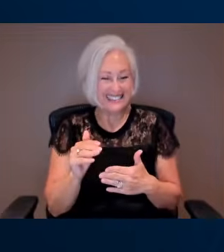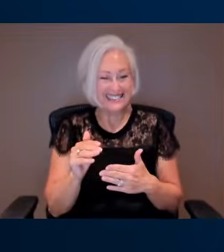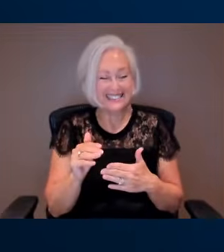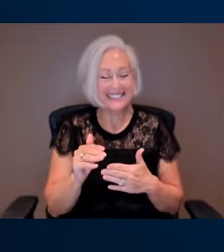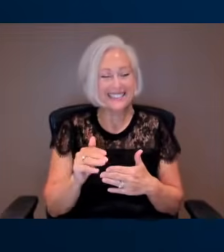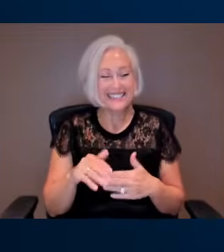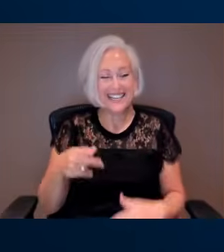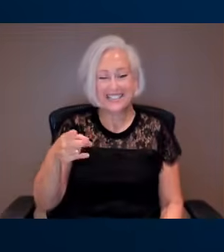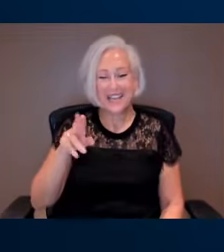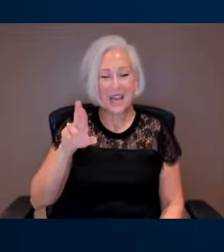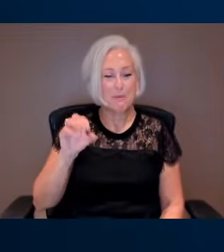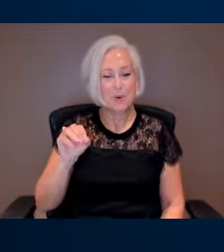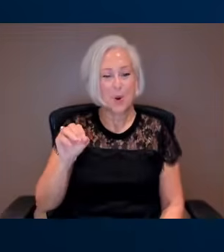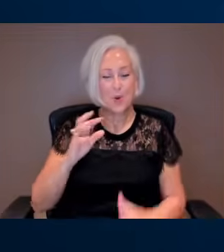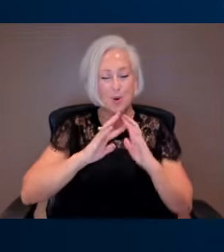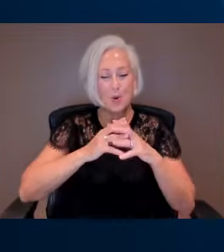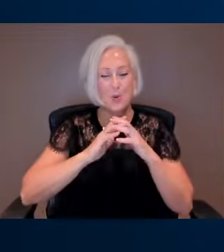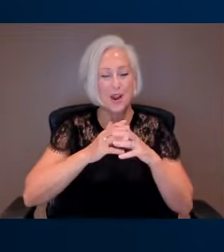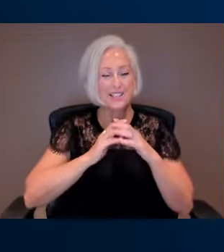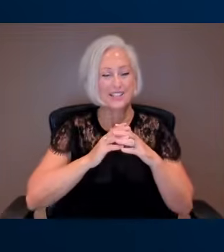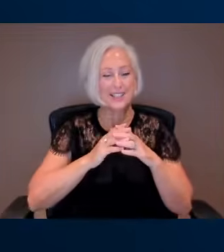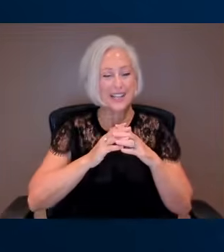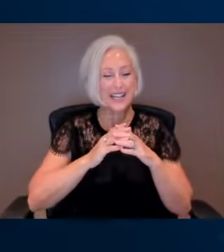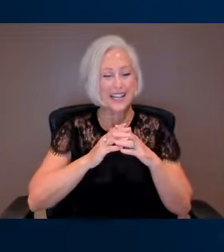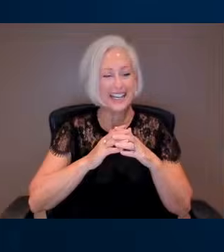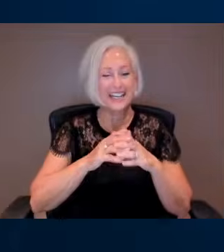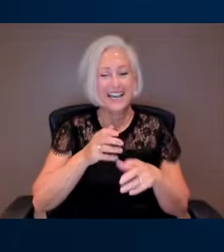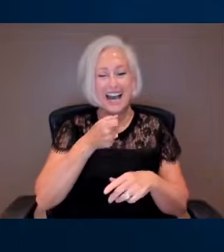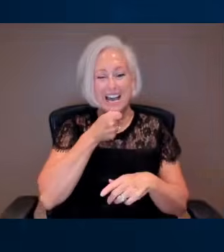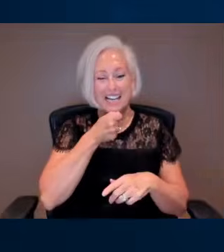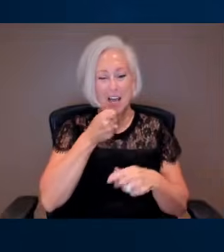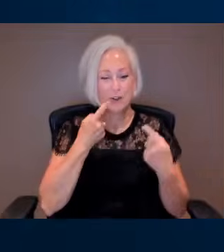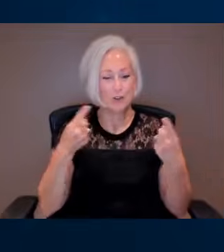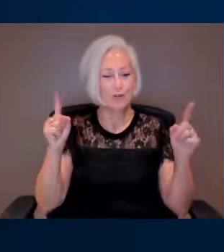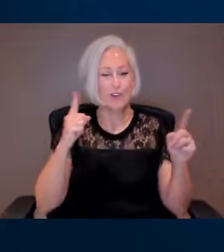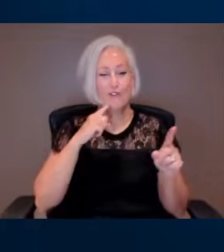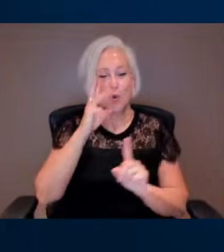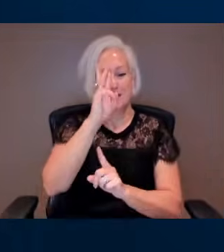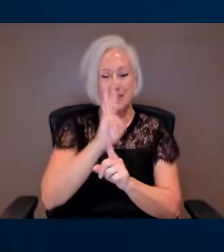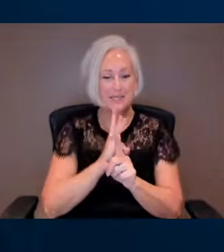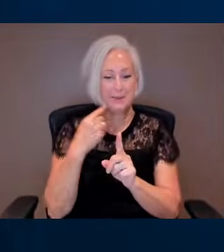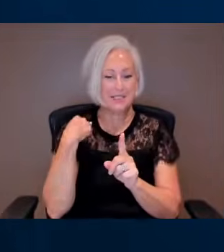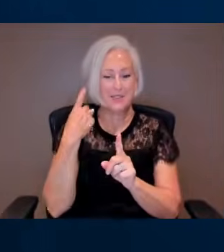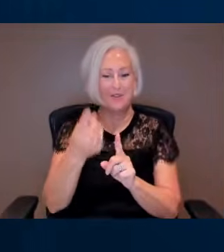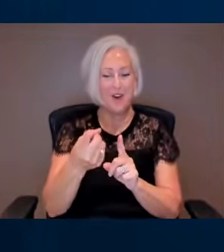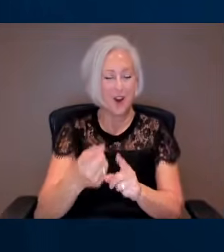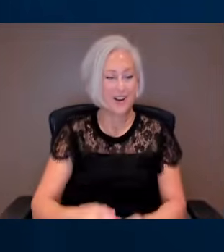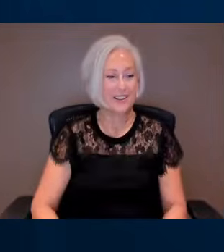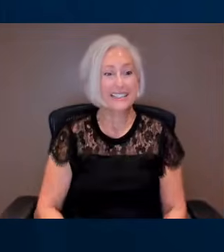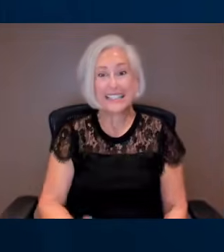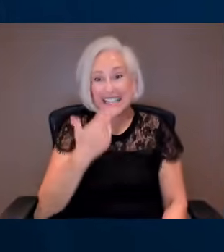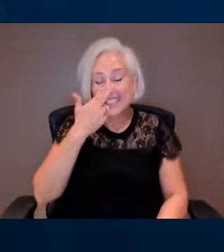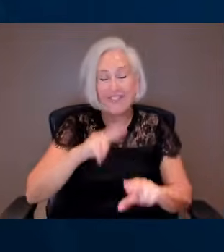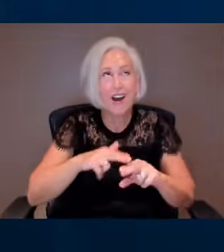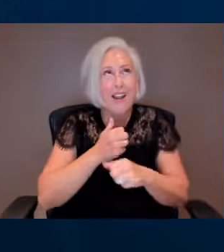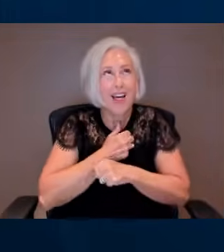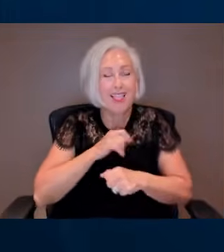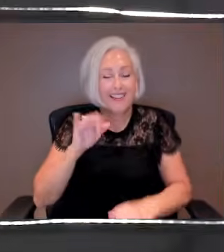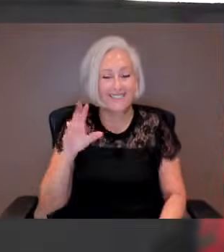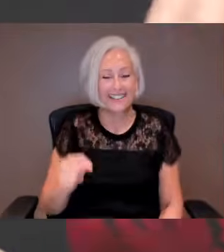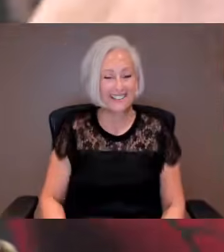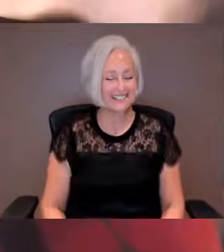as a pro wrestling announcer for the past, I guess, 6 months now. I think that seems like And a it's pretty fun. good I outlet. love it.